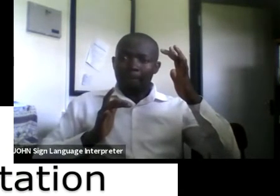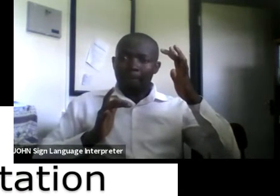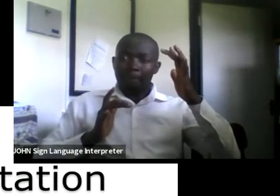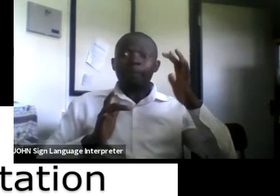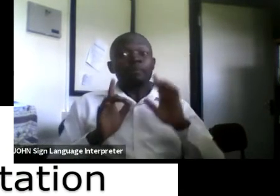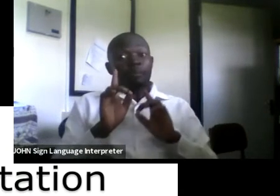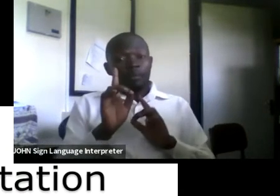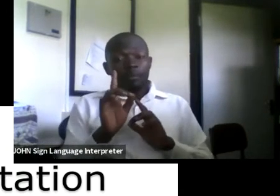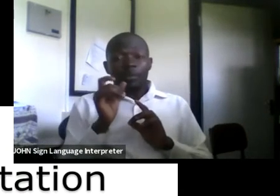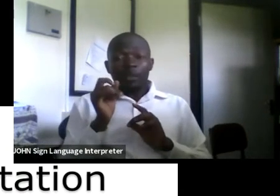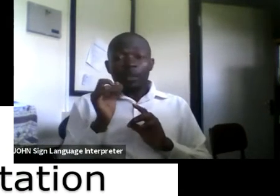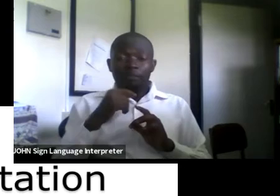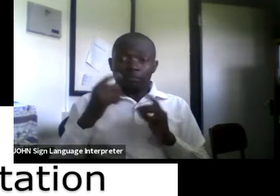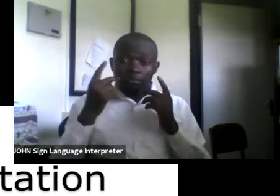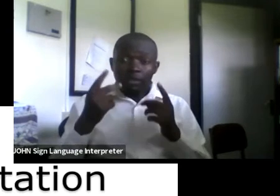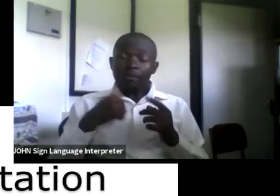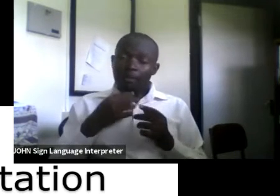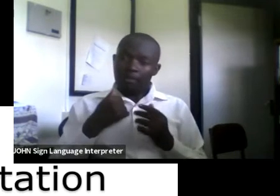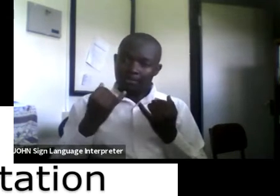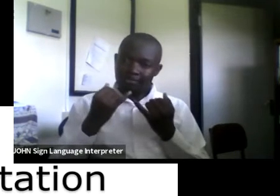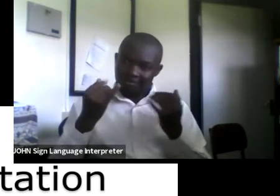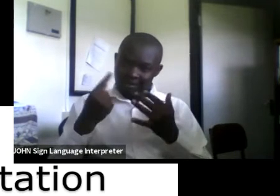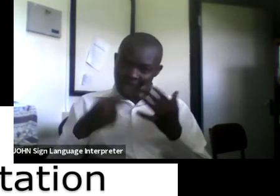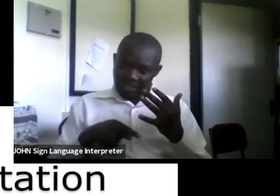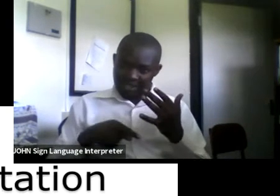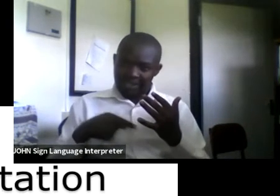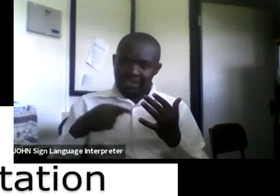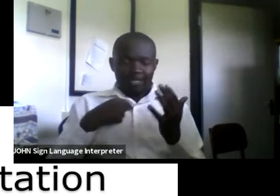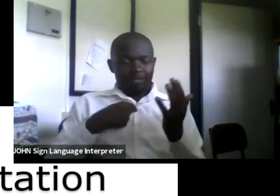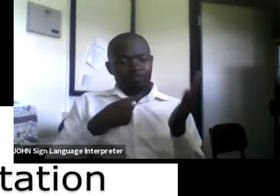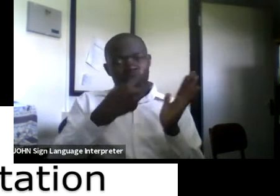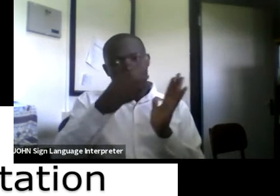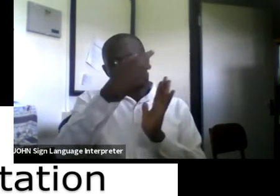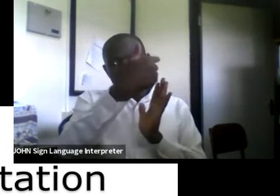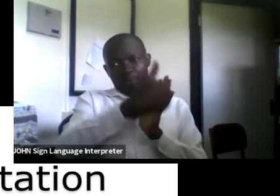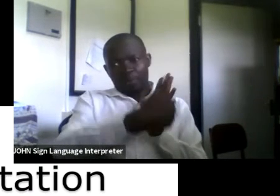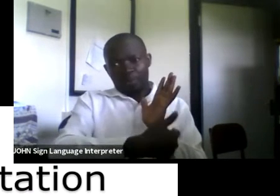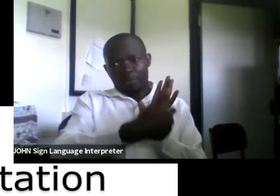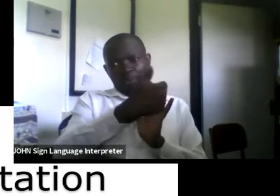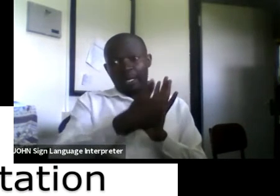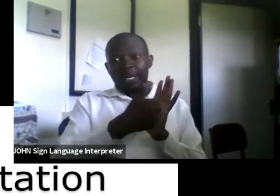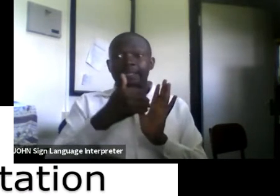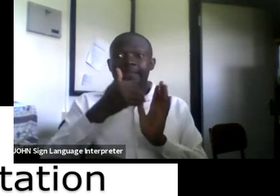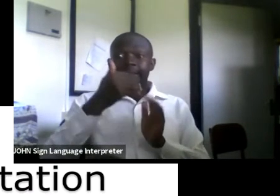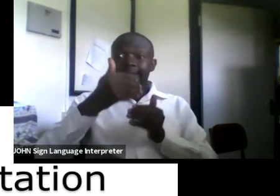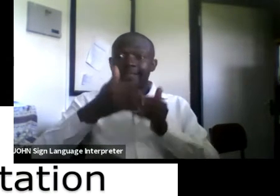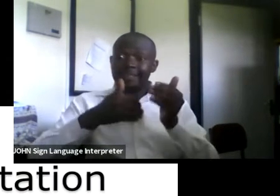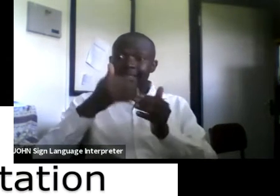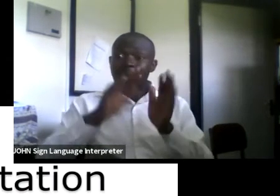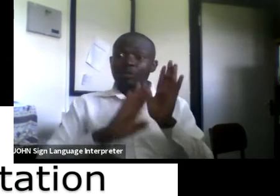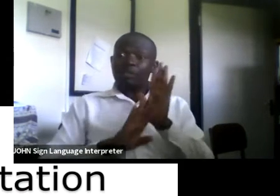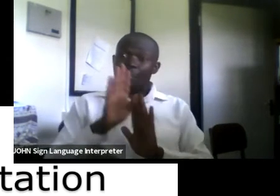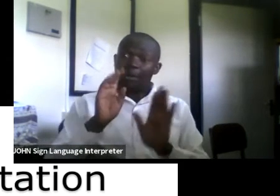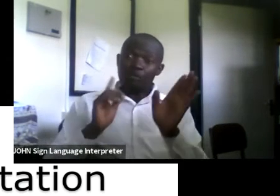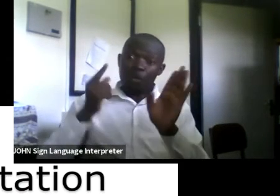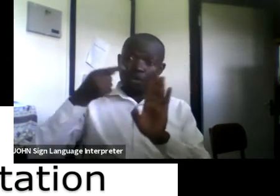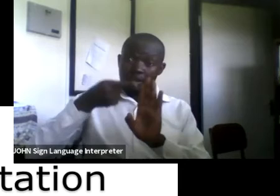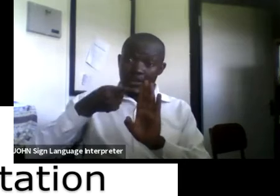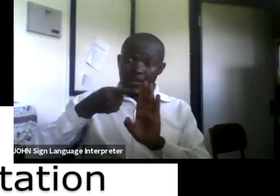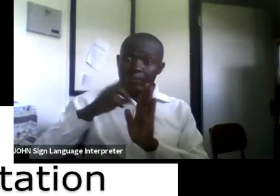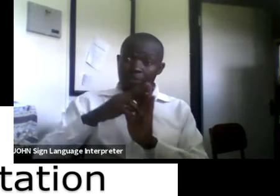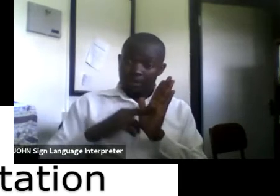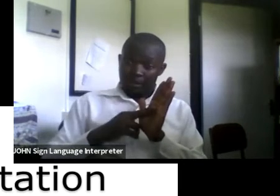look at it, what I want to again bring, I was looking through we were both looking at the Sustainable Development Goals report, and it